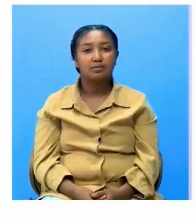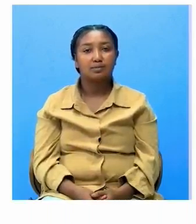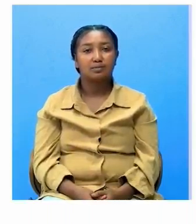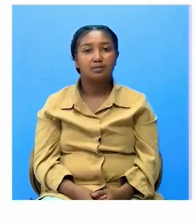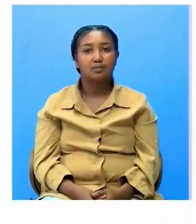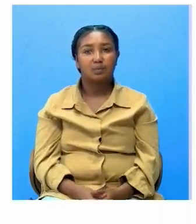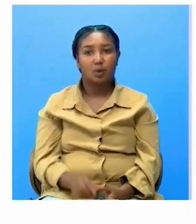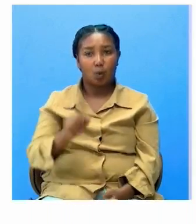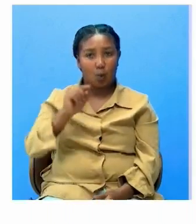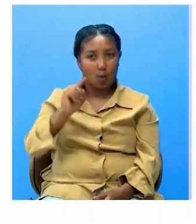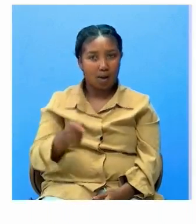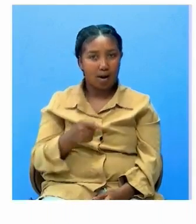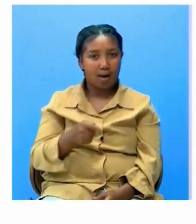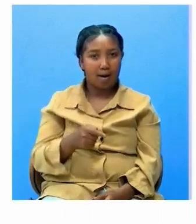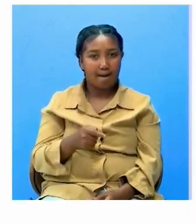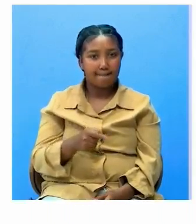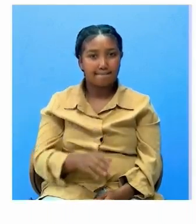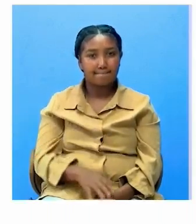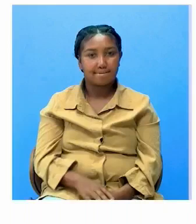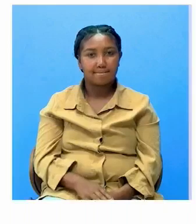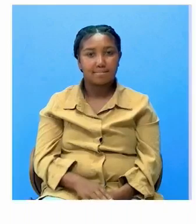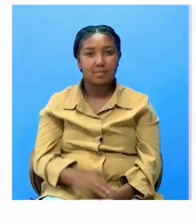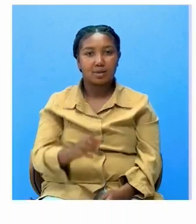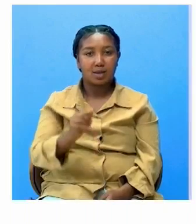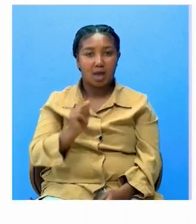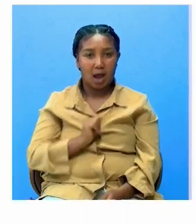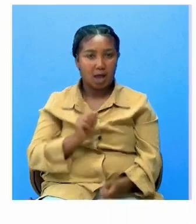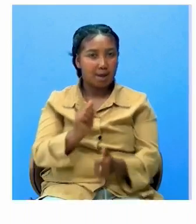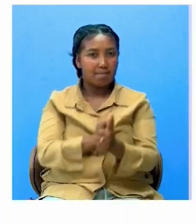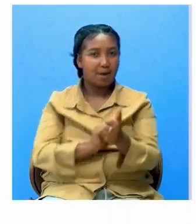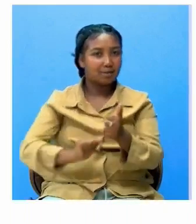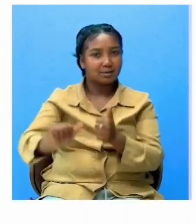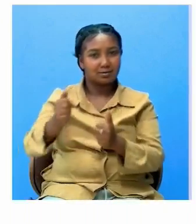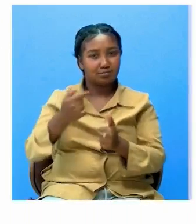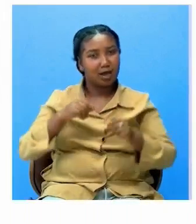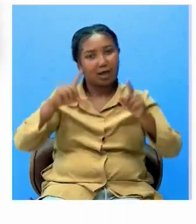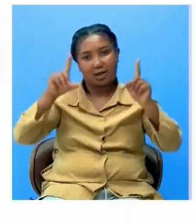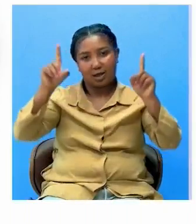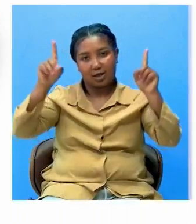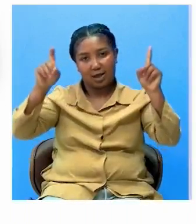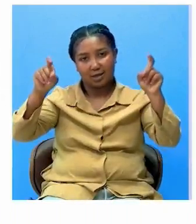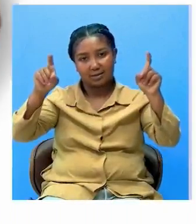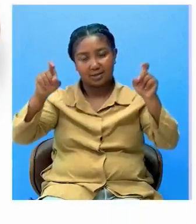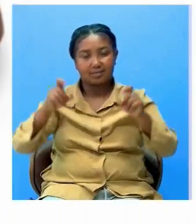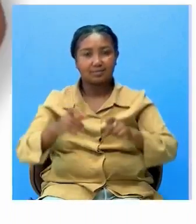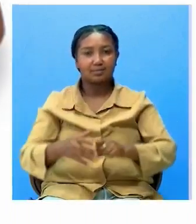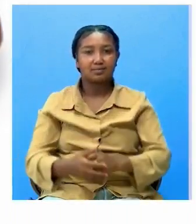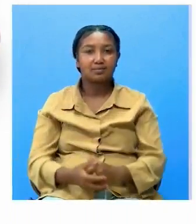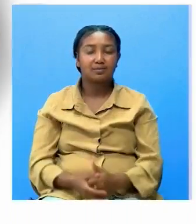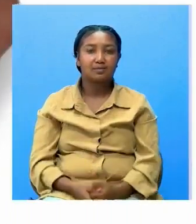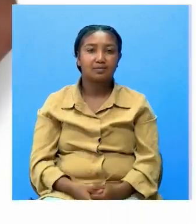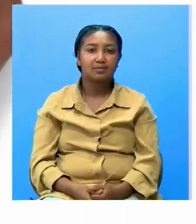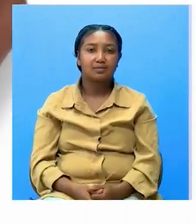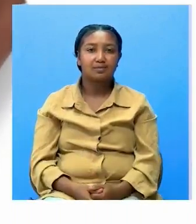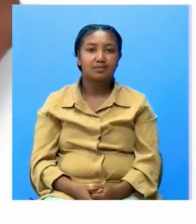then comma. I passed my exam. I passed